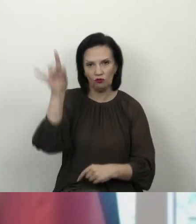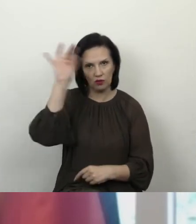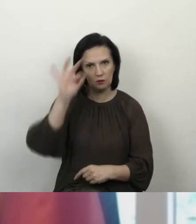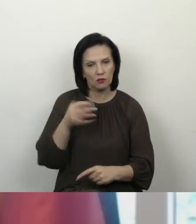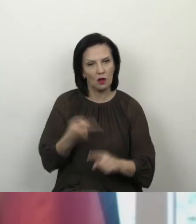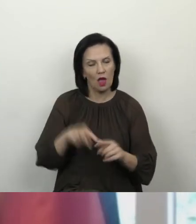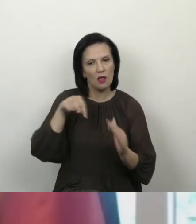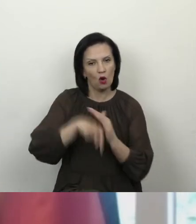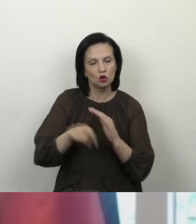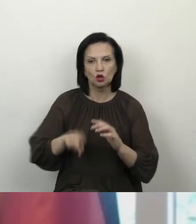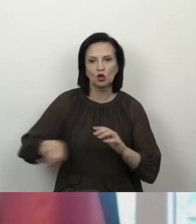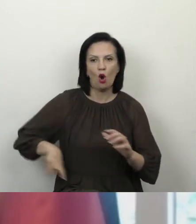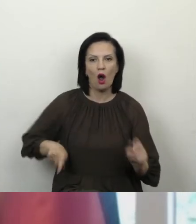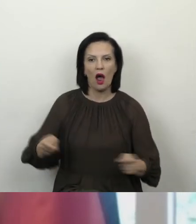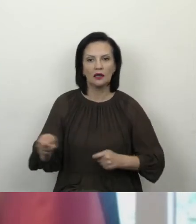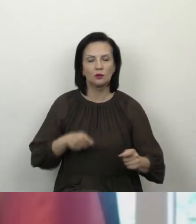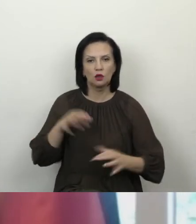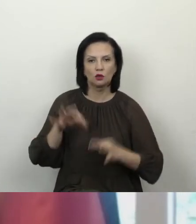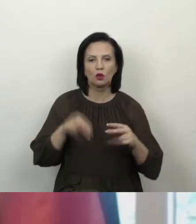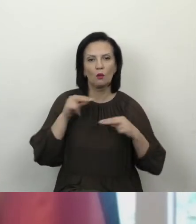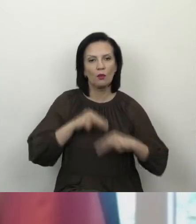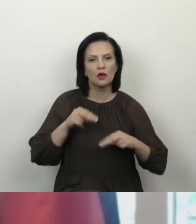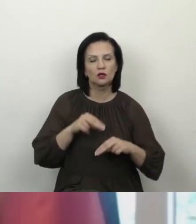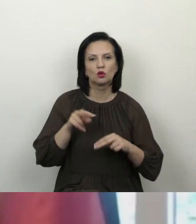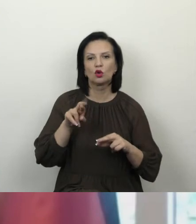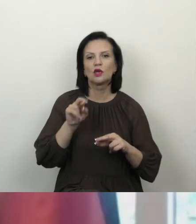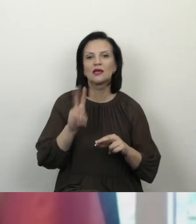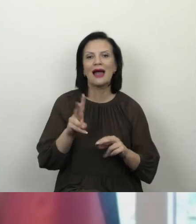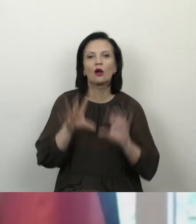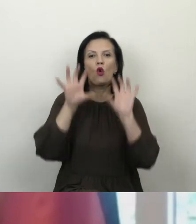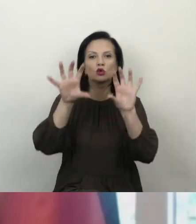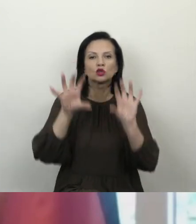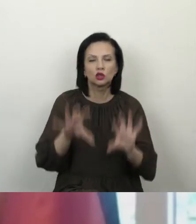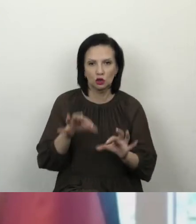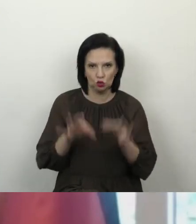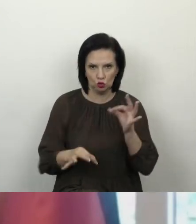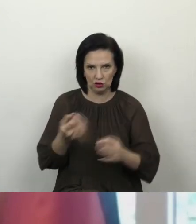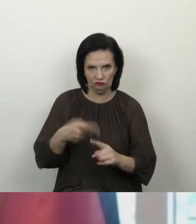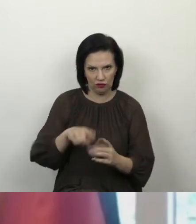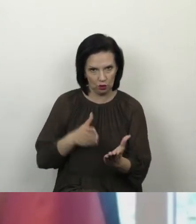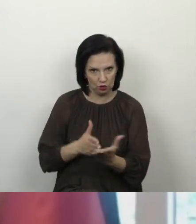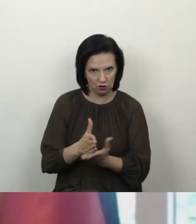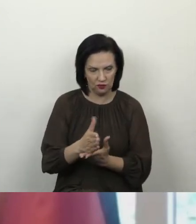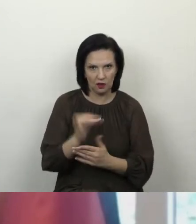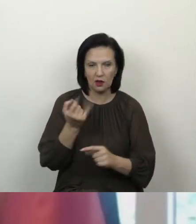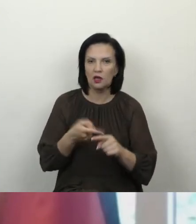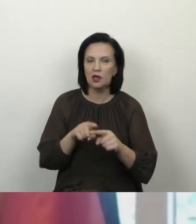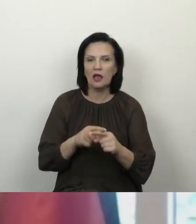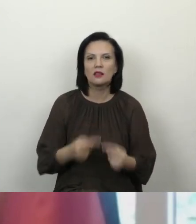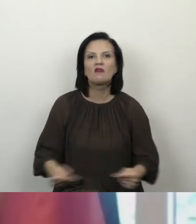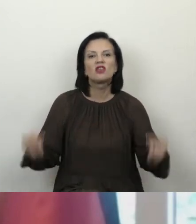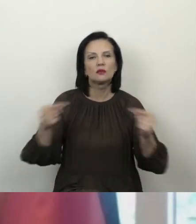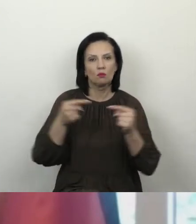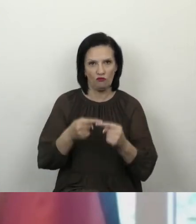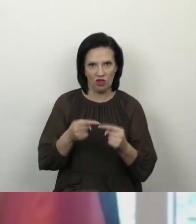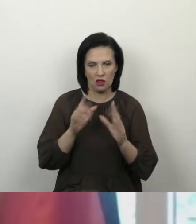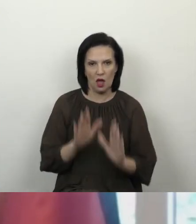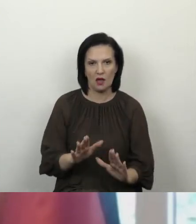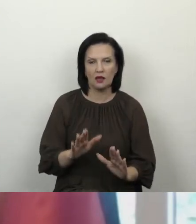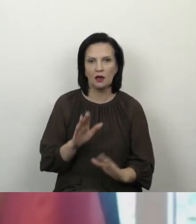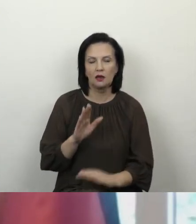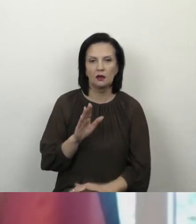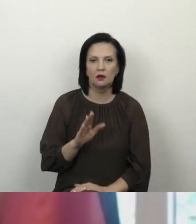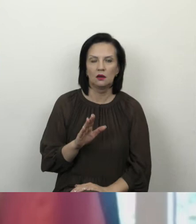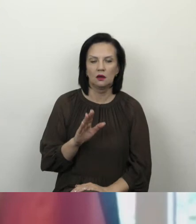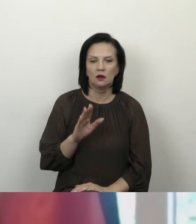like constitutional courts in this field. This fits in with their comprehensive mandate to provide